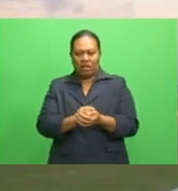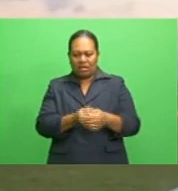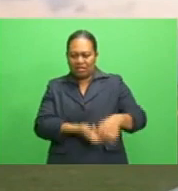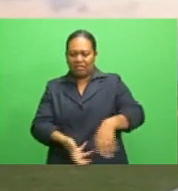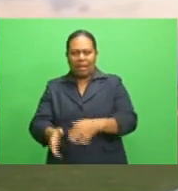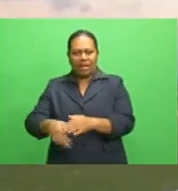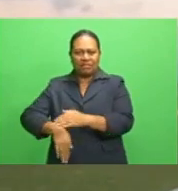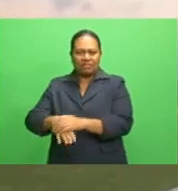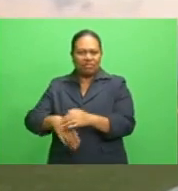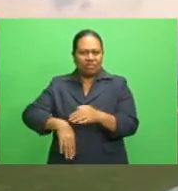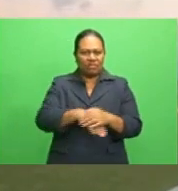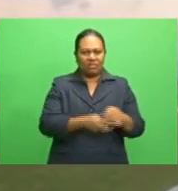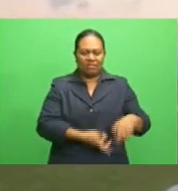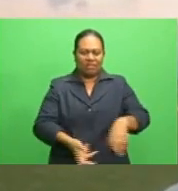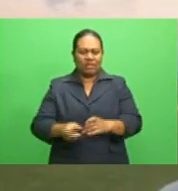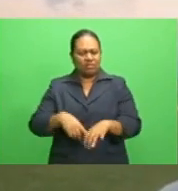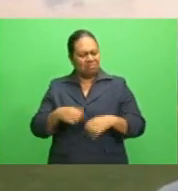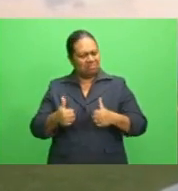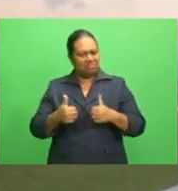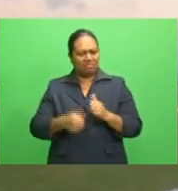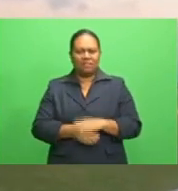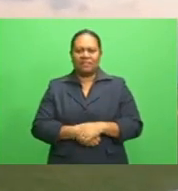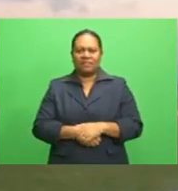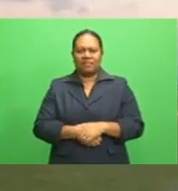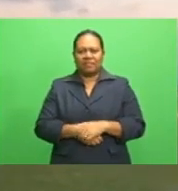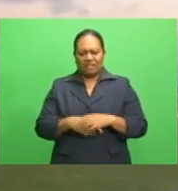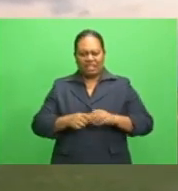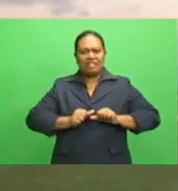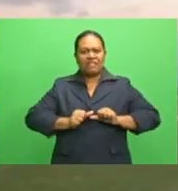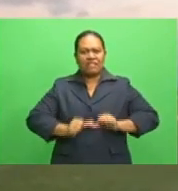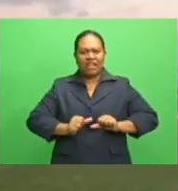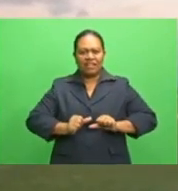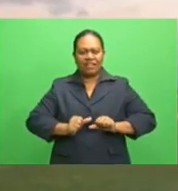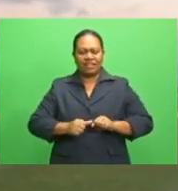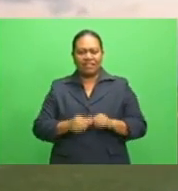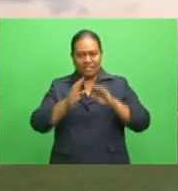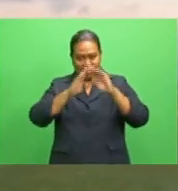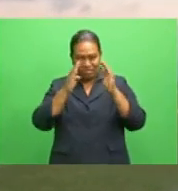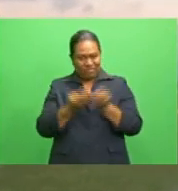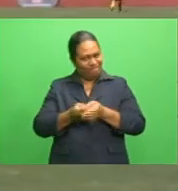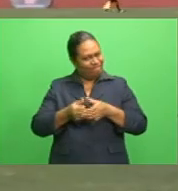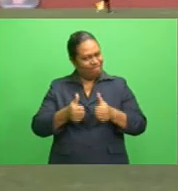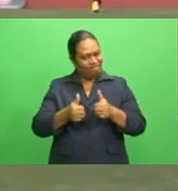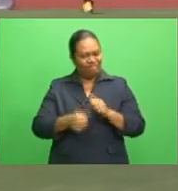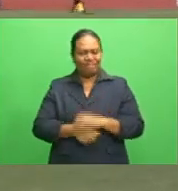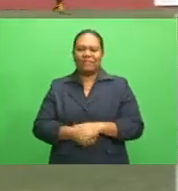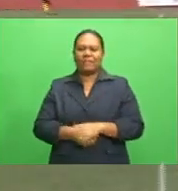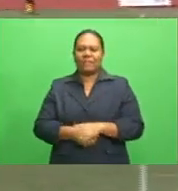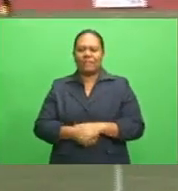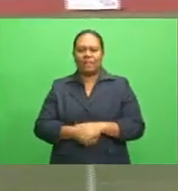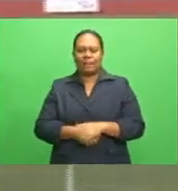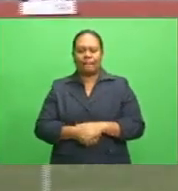keep possession, which was very good. Plus, defending was good. So that is all